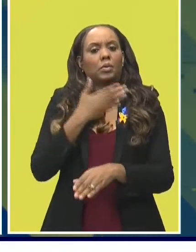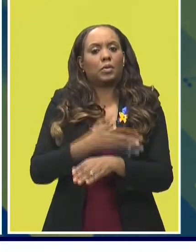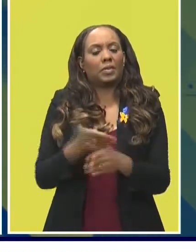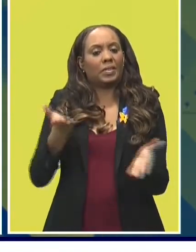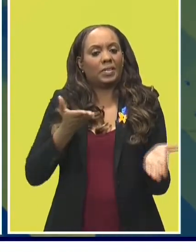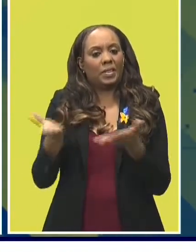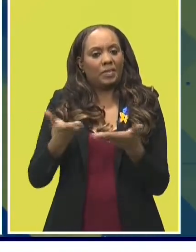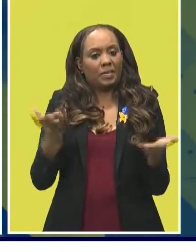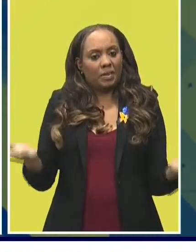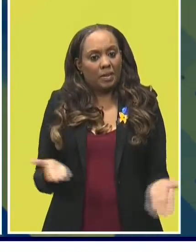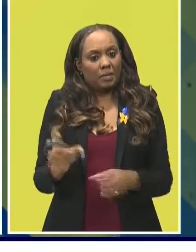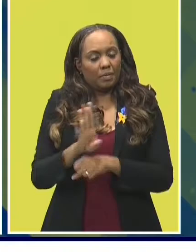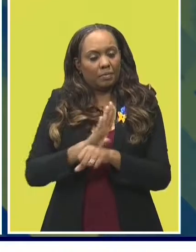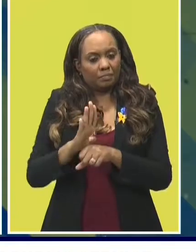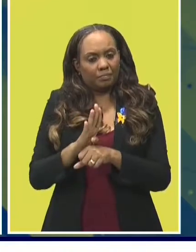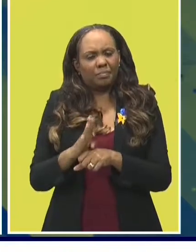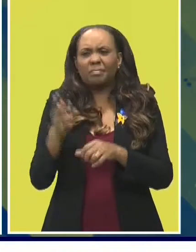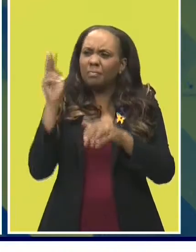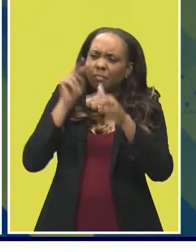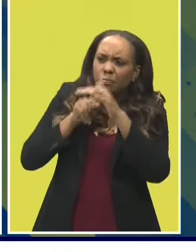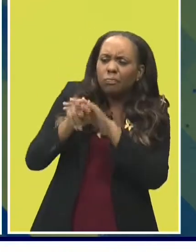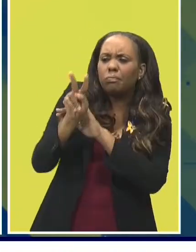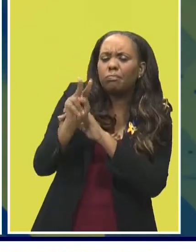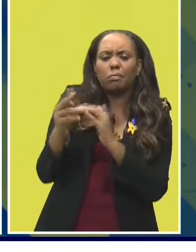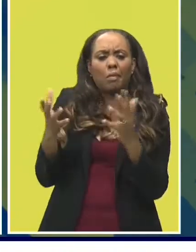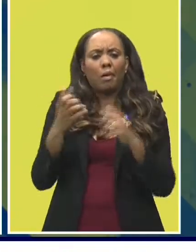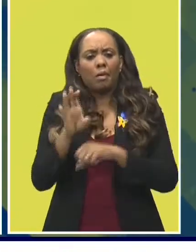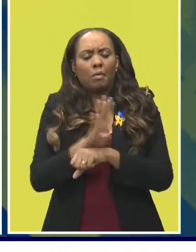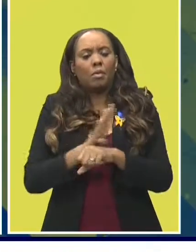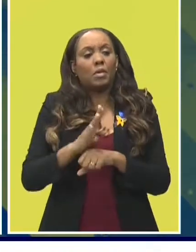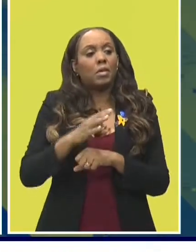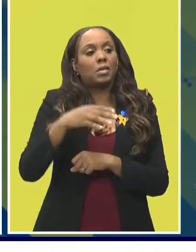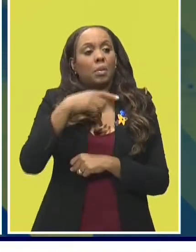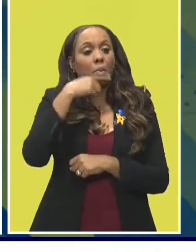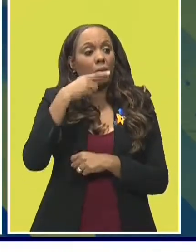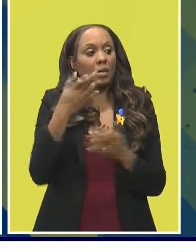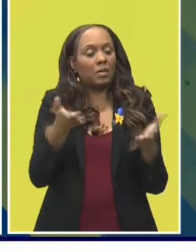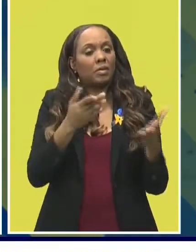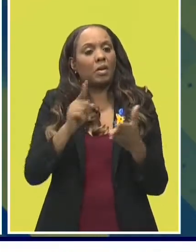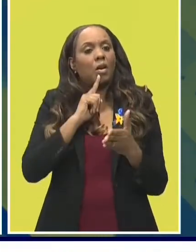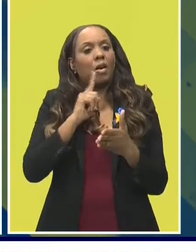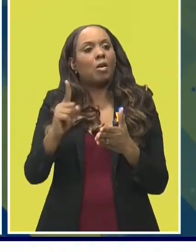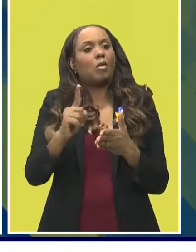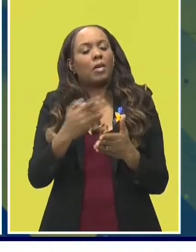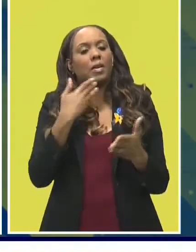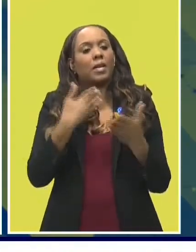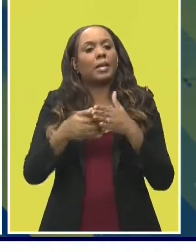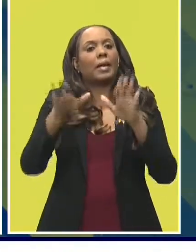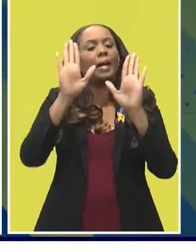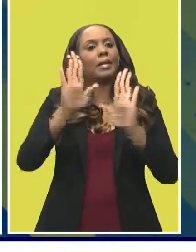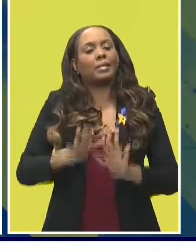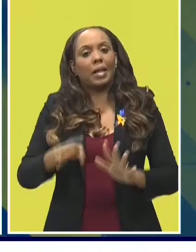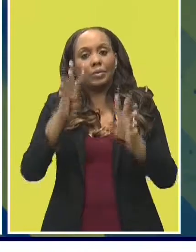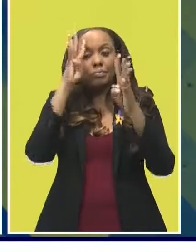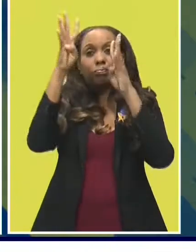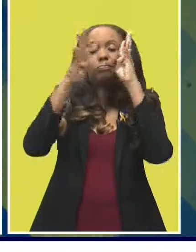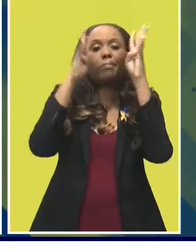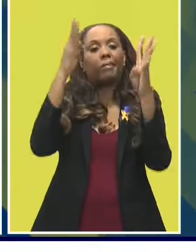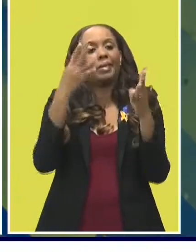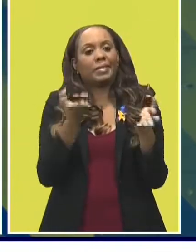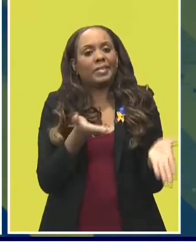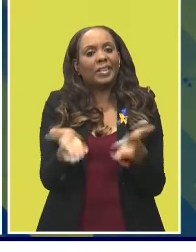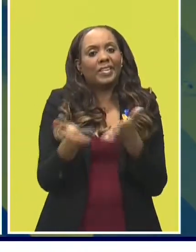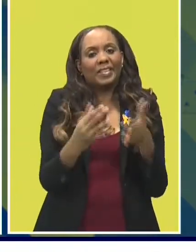says the government's vision is for a Barbados public service shining as a model of excellence, innovation, service and